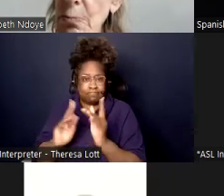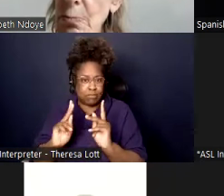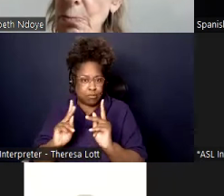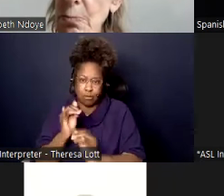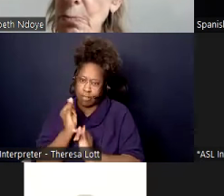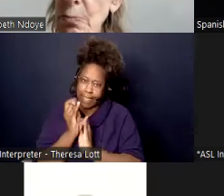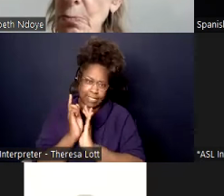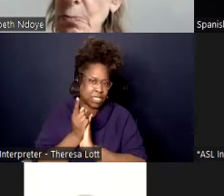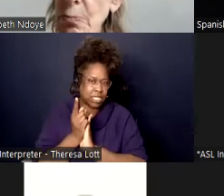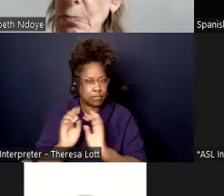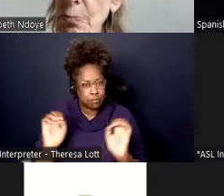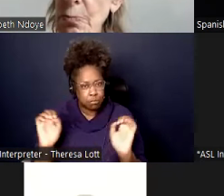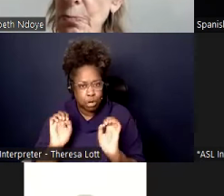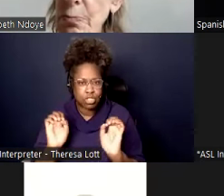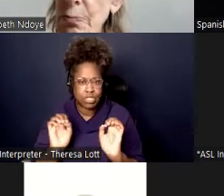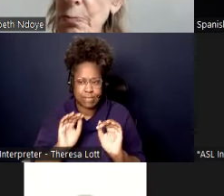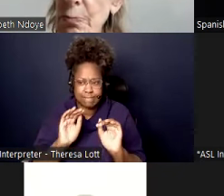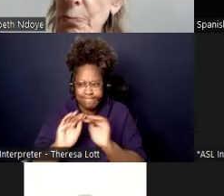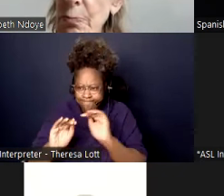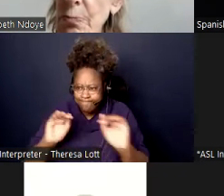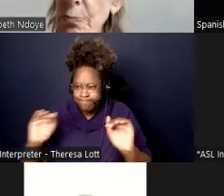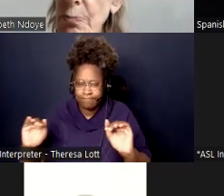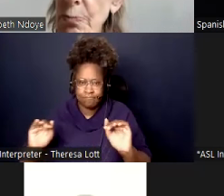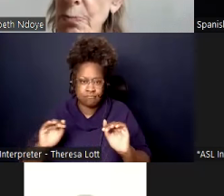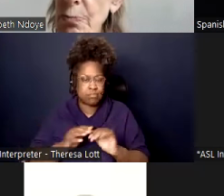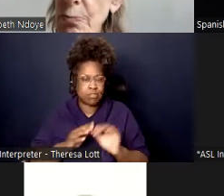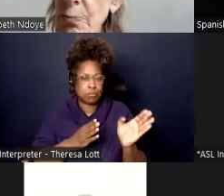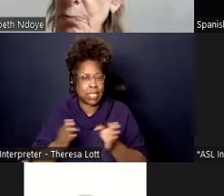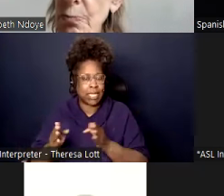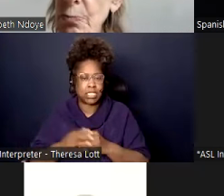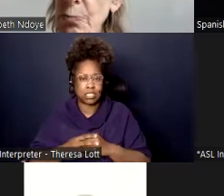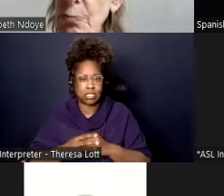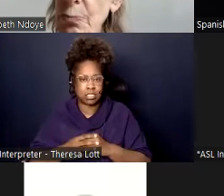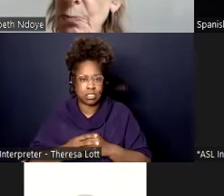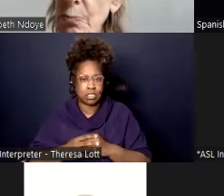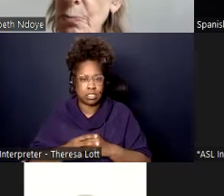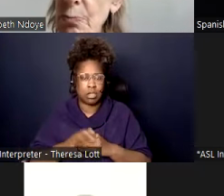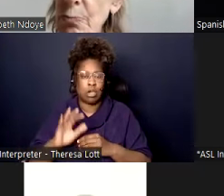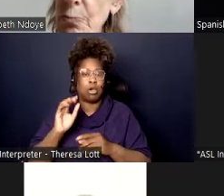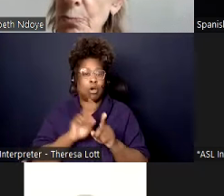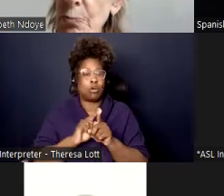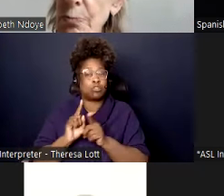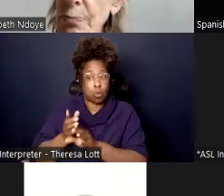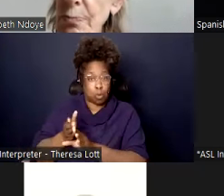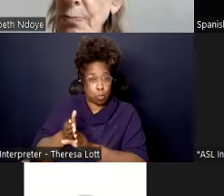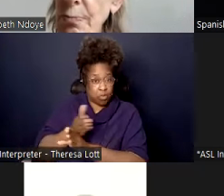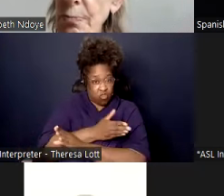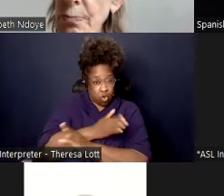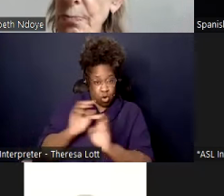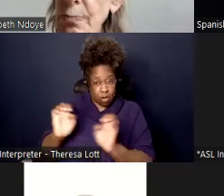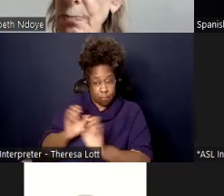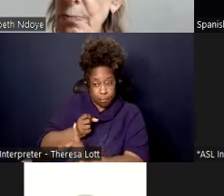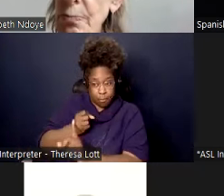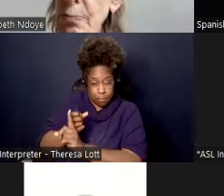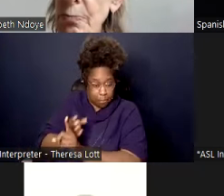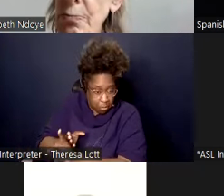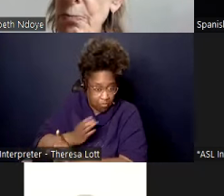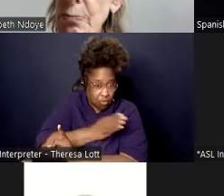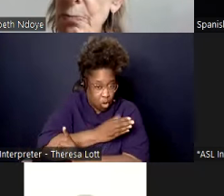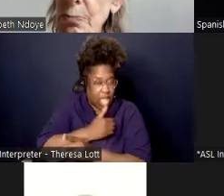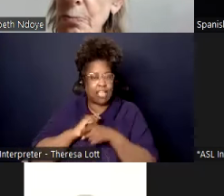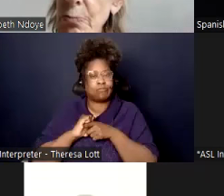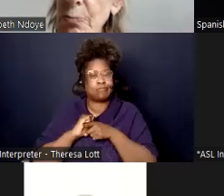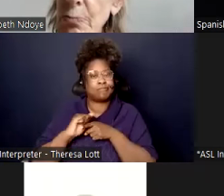emergency preparedness, to have those planning, even to do sort of drills and things like that. And also for people to